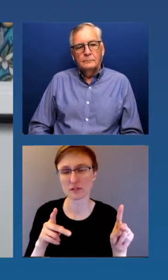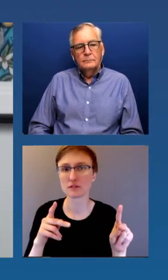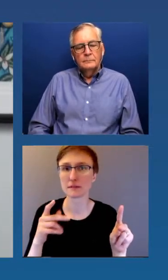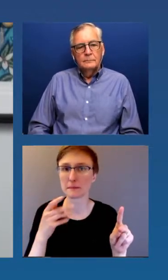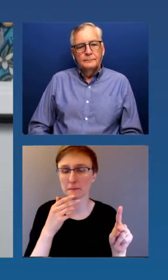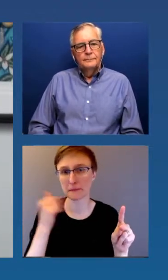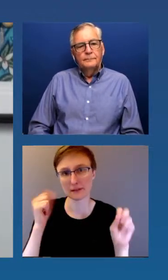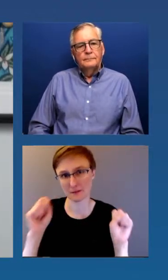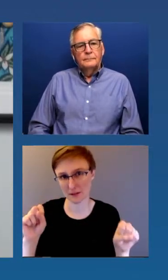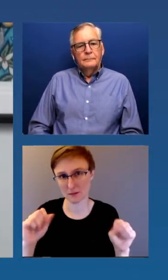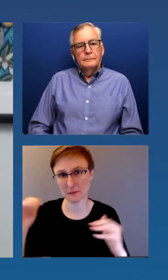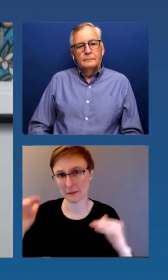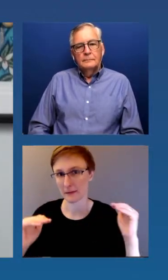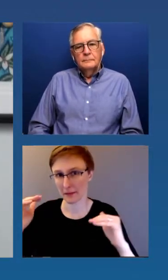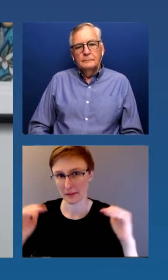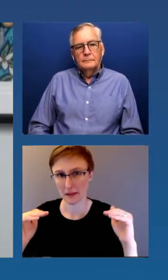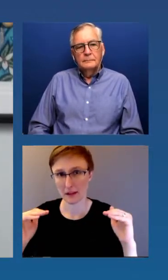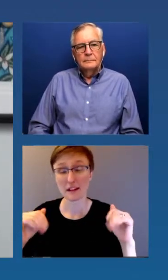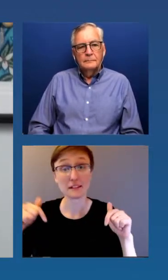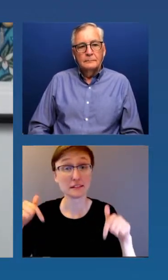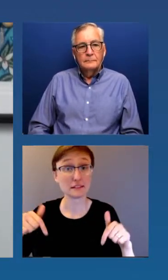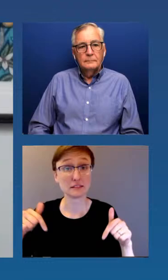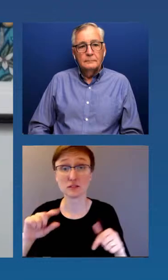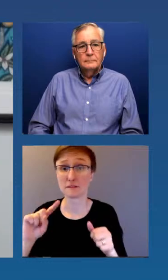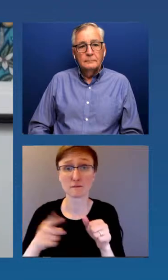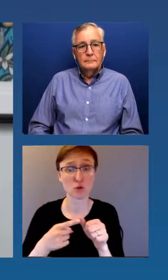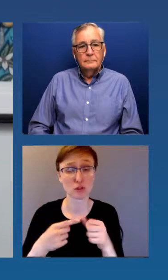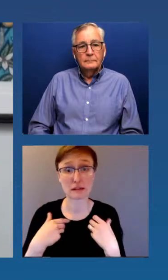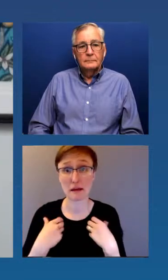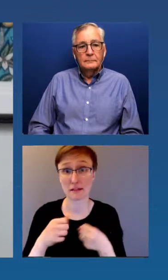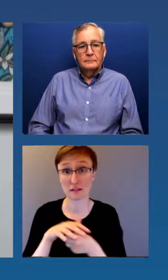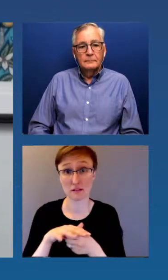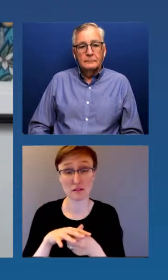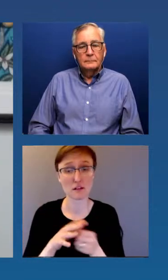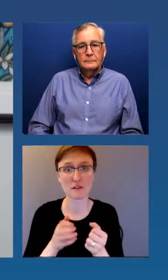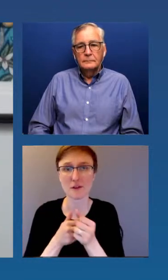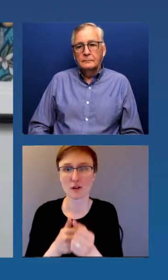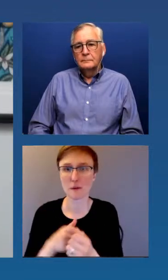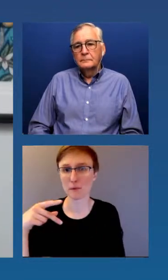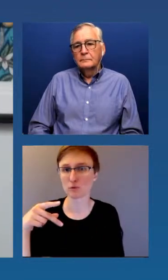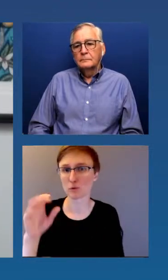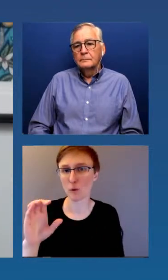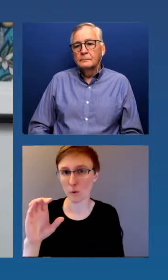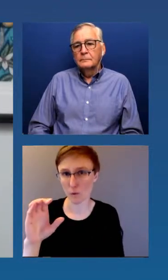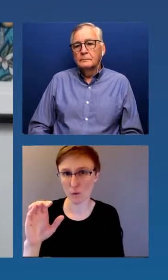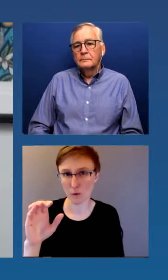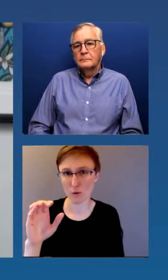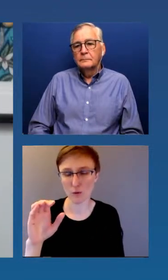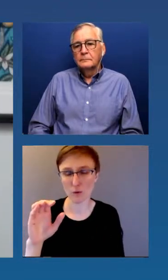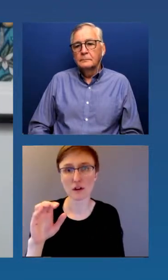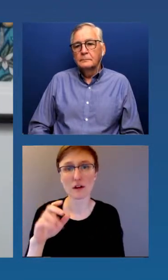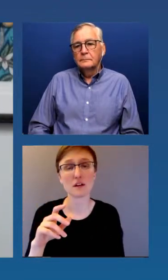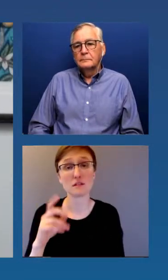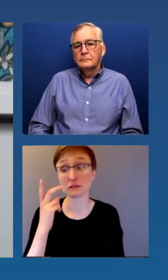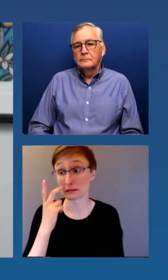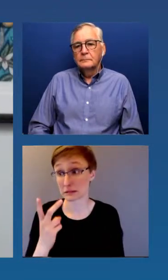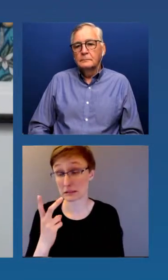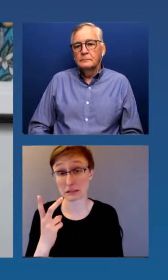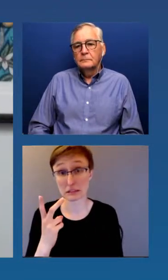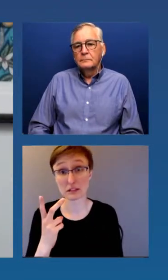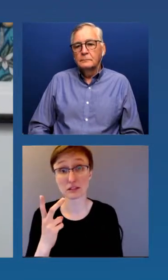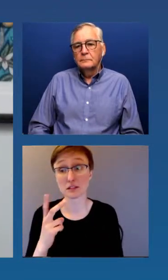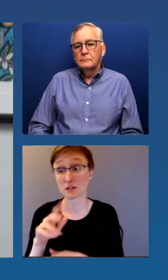We were the first health unit to use a postal code-based approach for the population most at risk of death